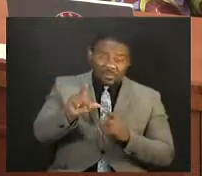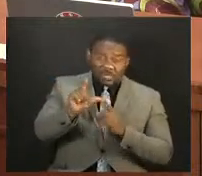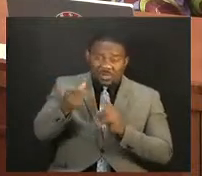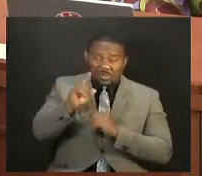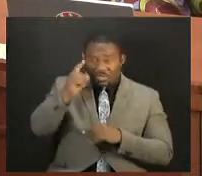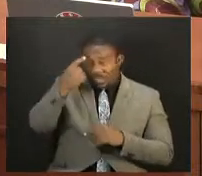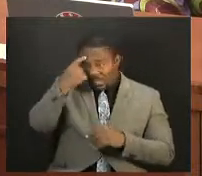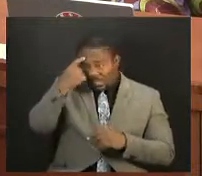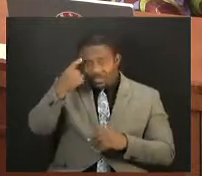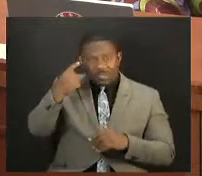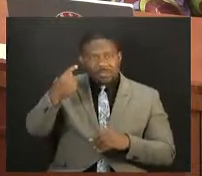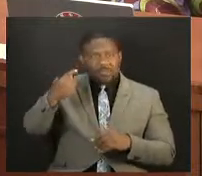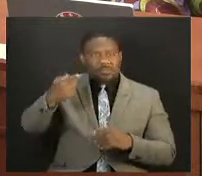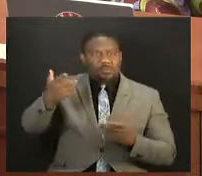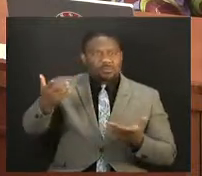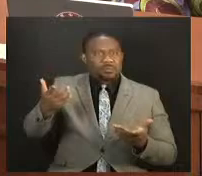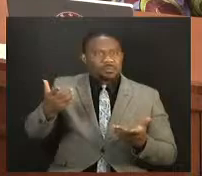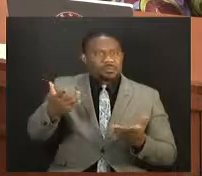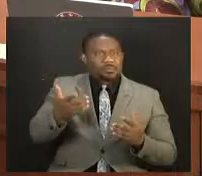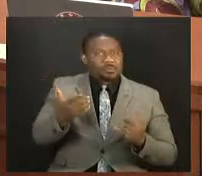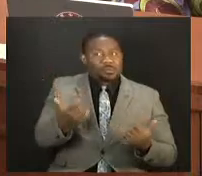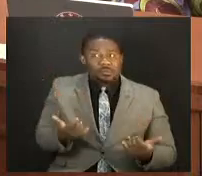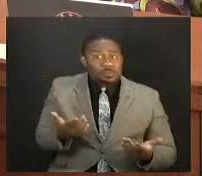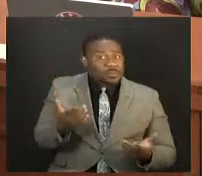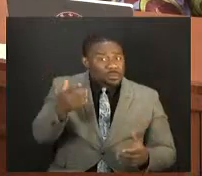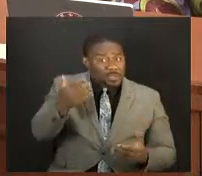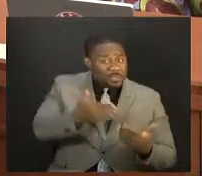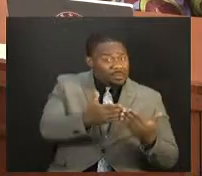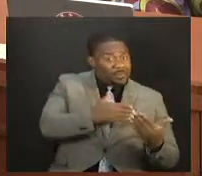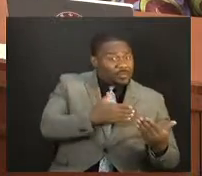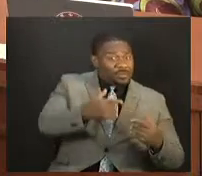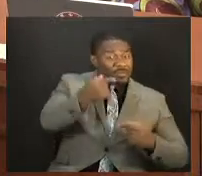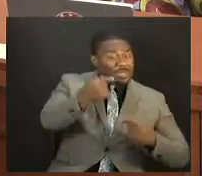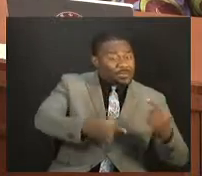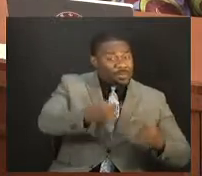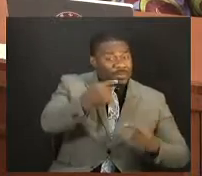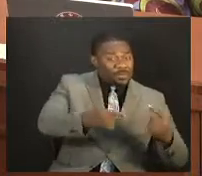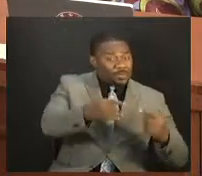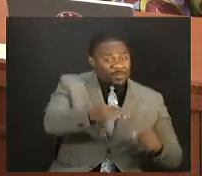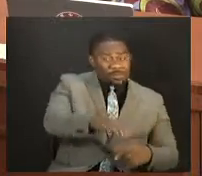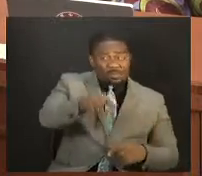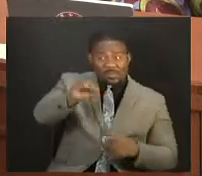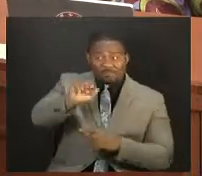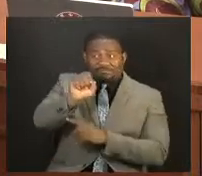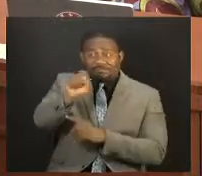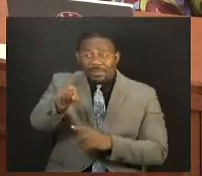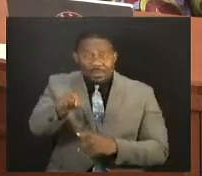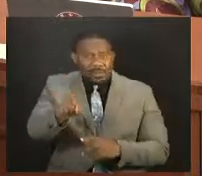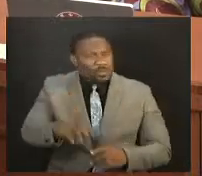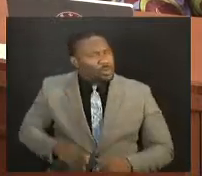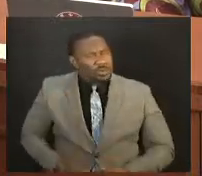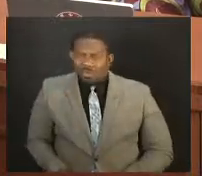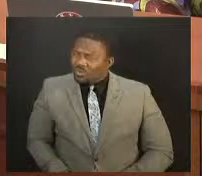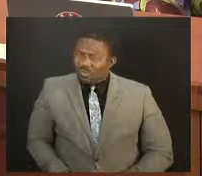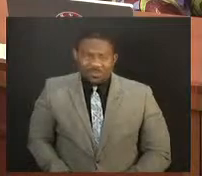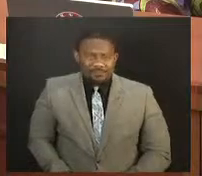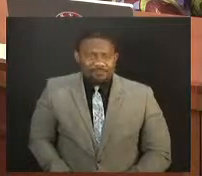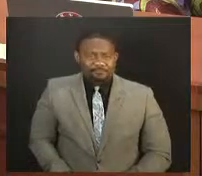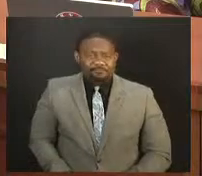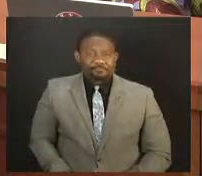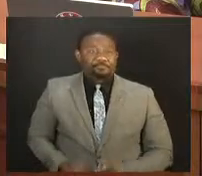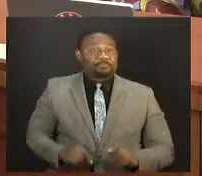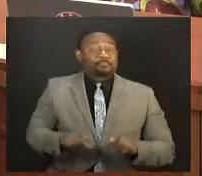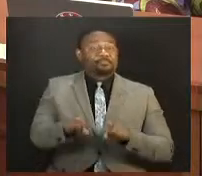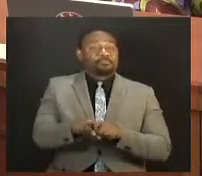answer. Are there matters that have arisen in some debate in this House? No. It's the same